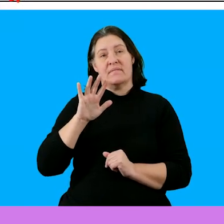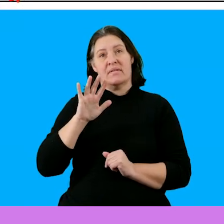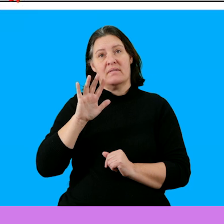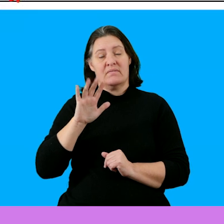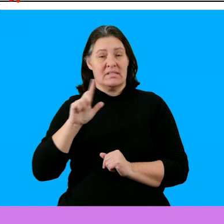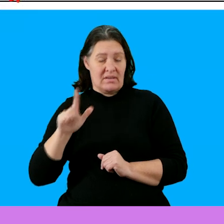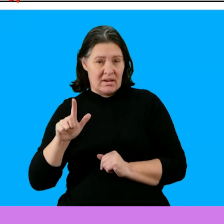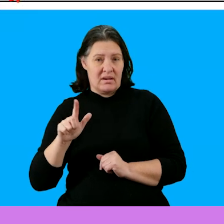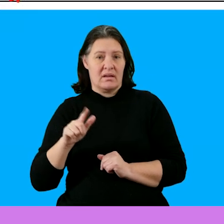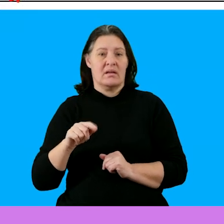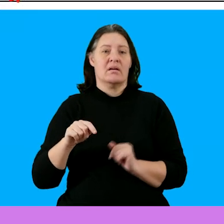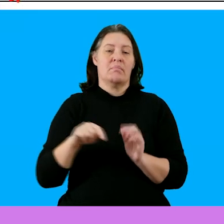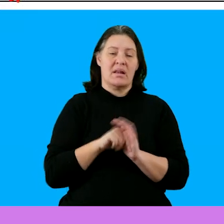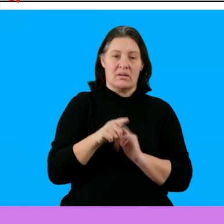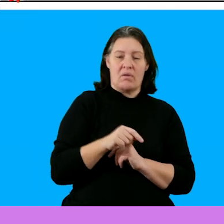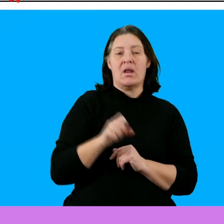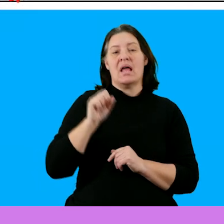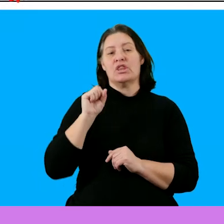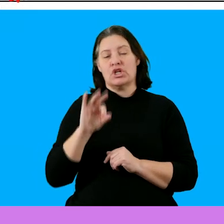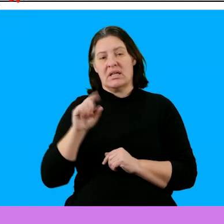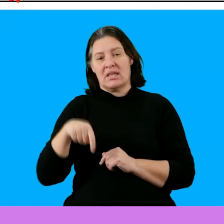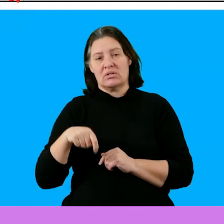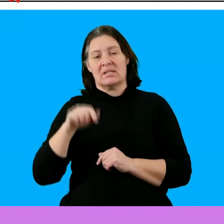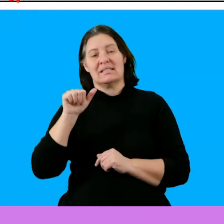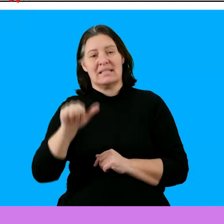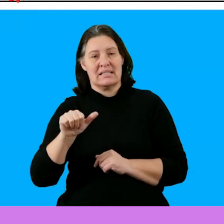39,557 Rand and 40 cents minus my primary rebate of